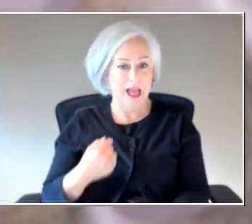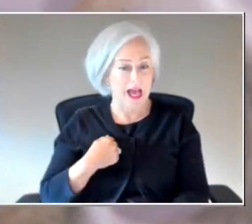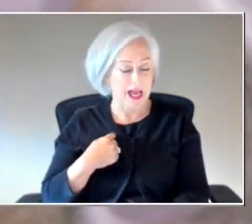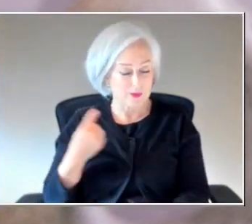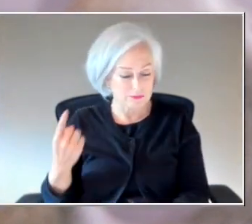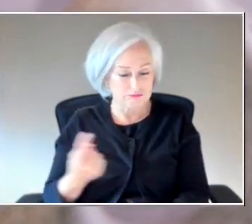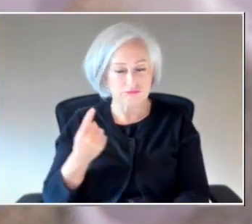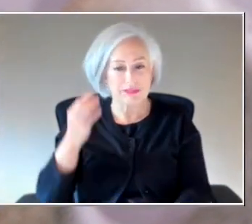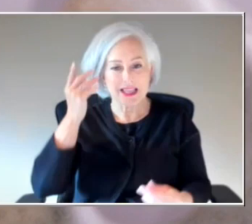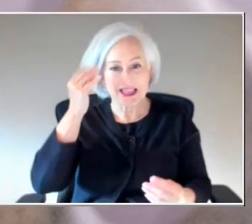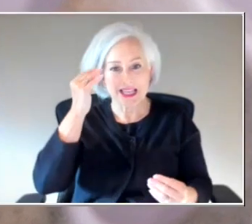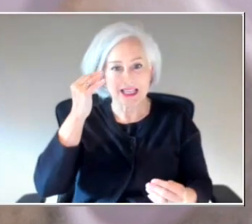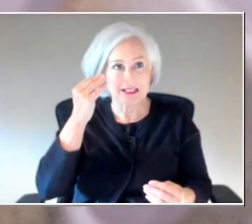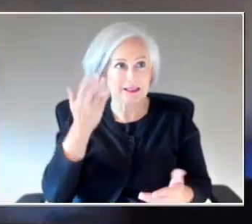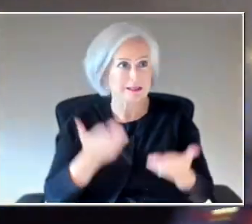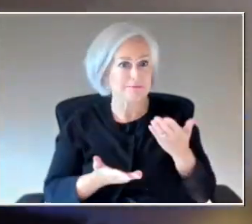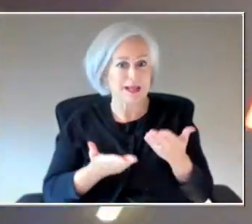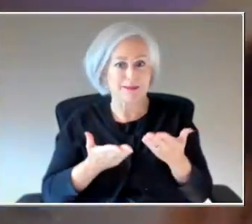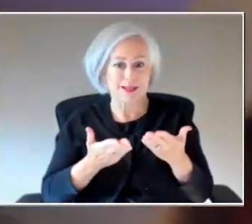this could be it for her.